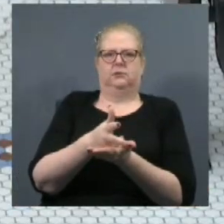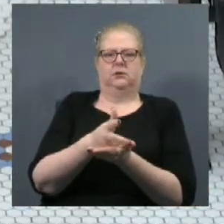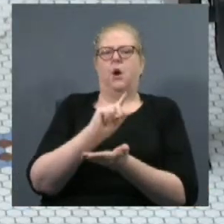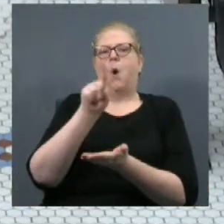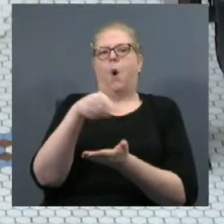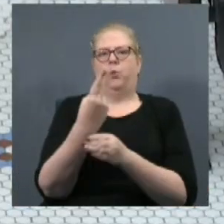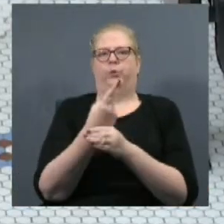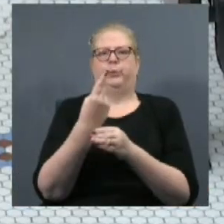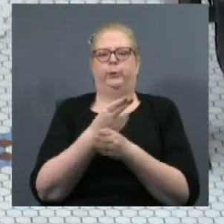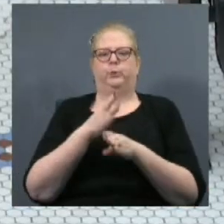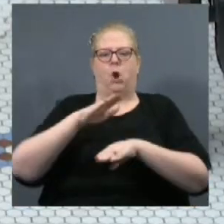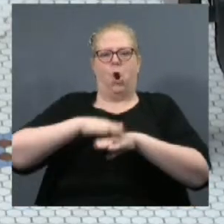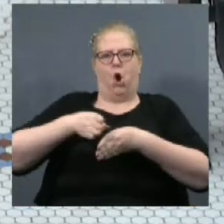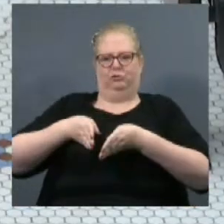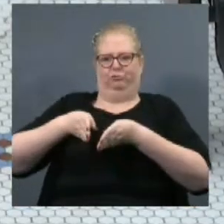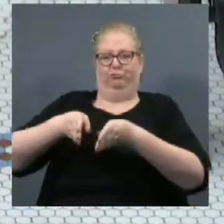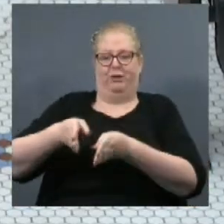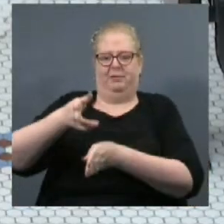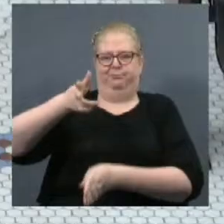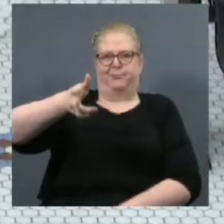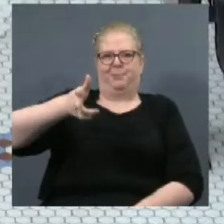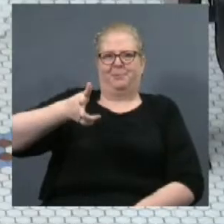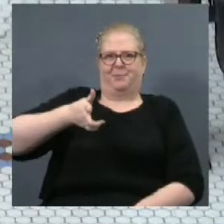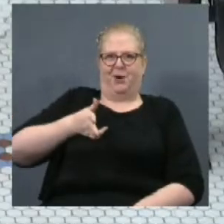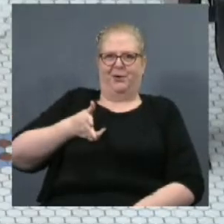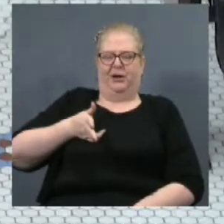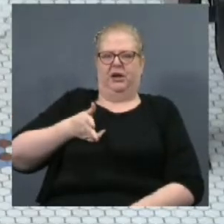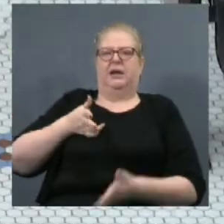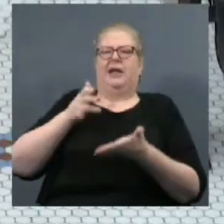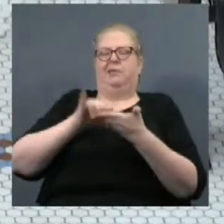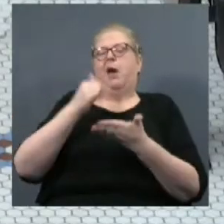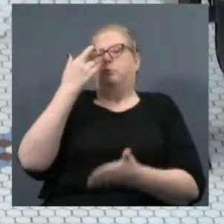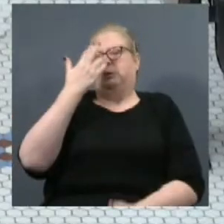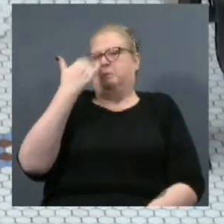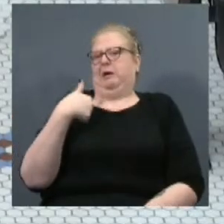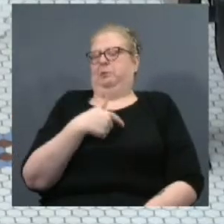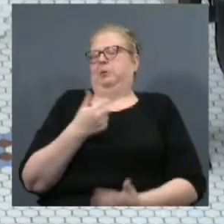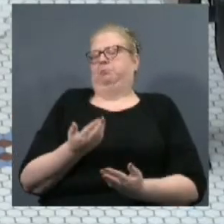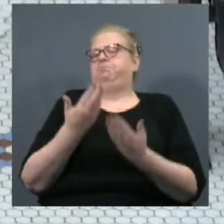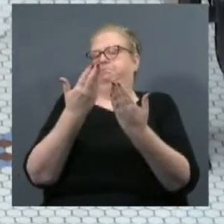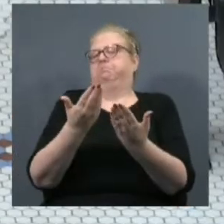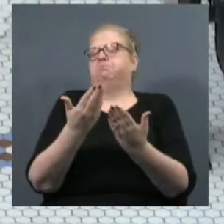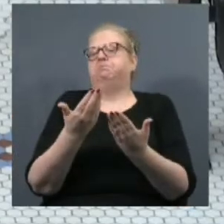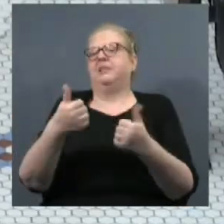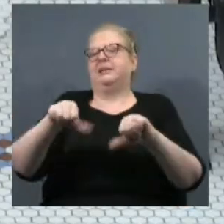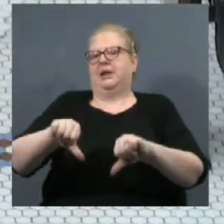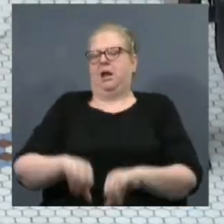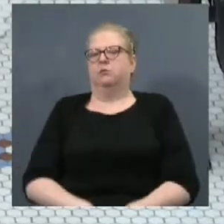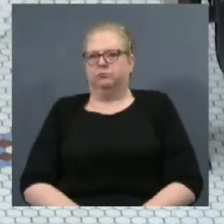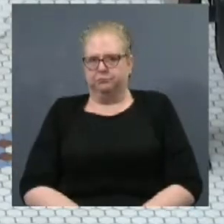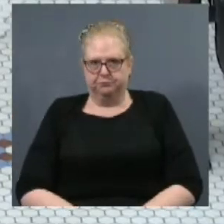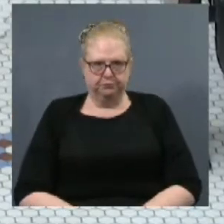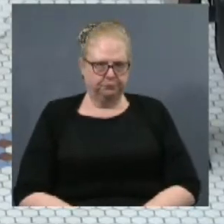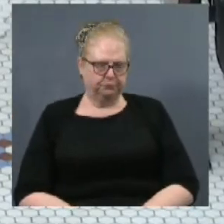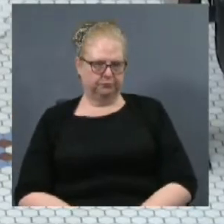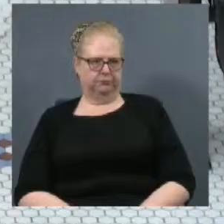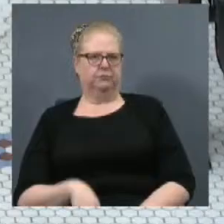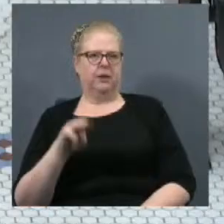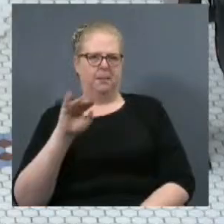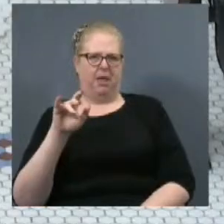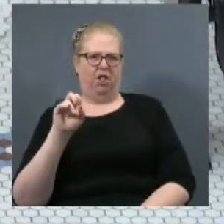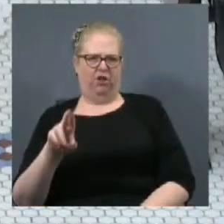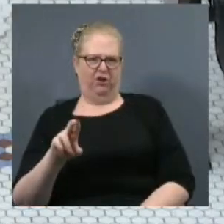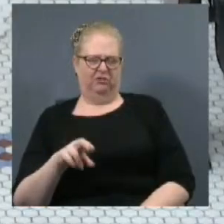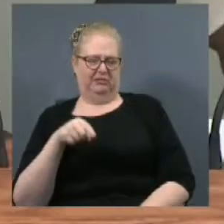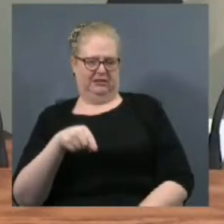on-street parking, and so that was a reason that we recommended denial. Okay, so is it like